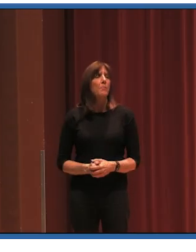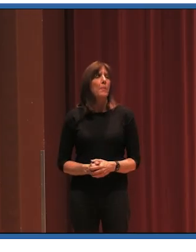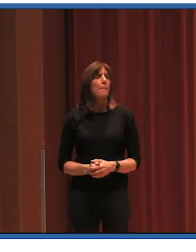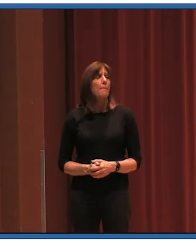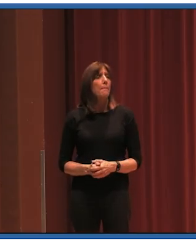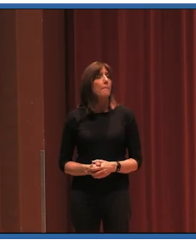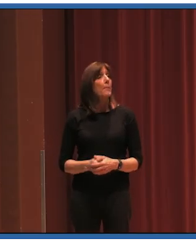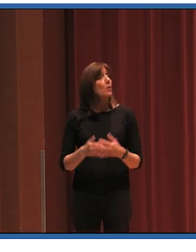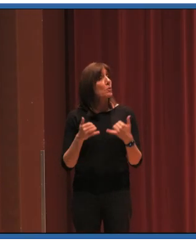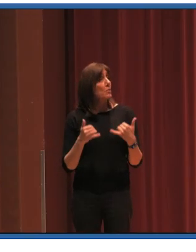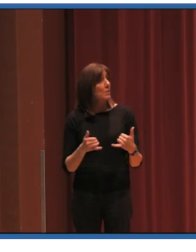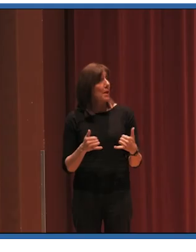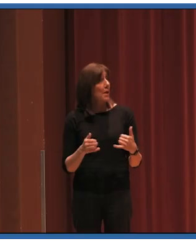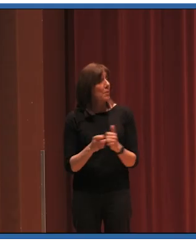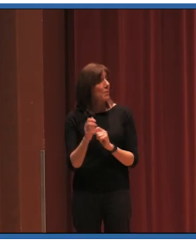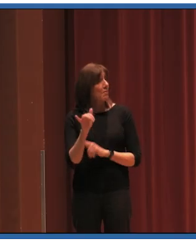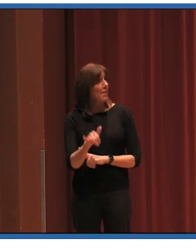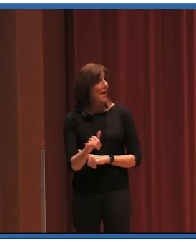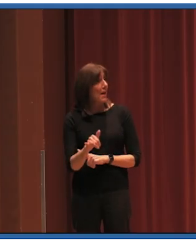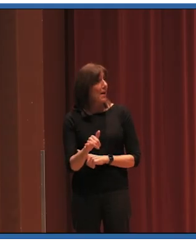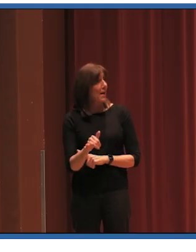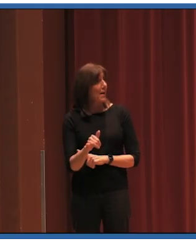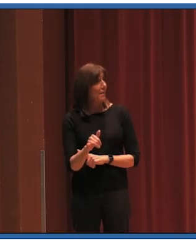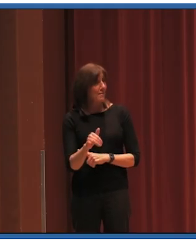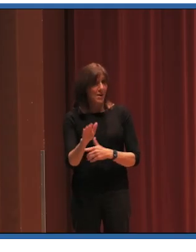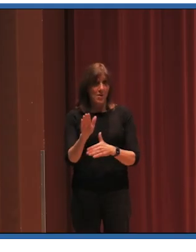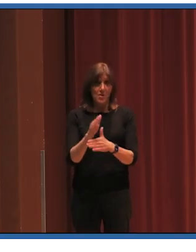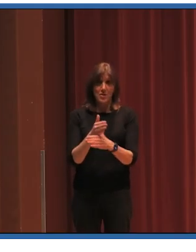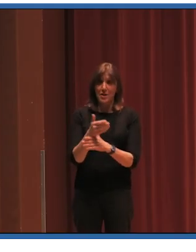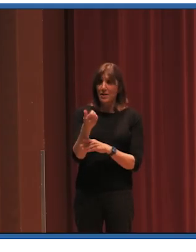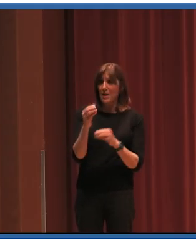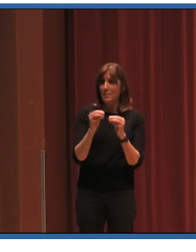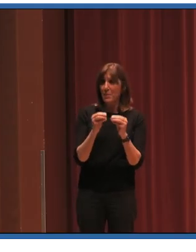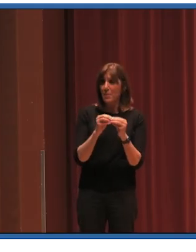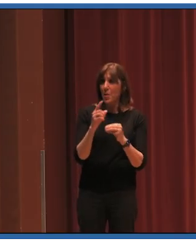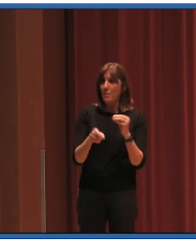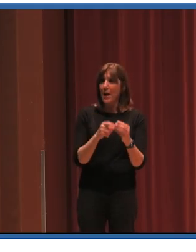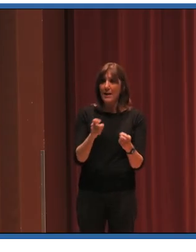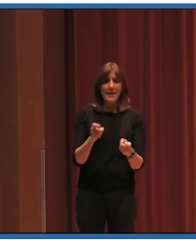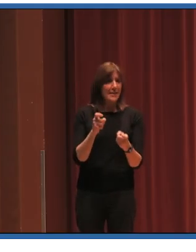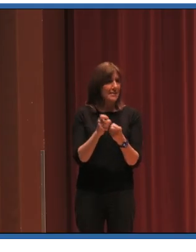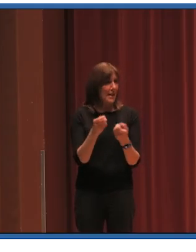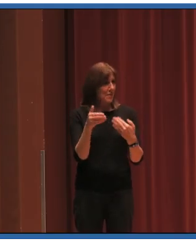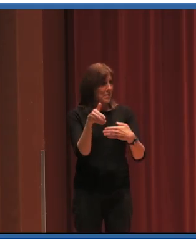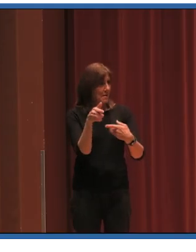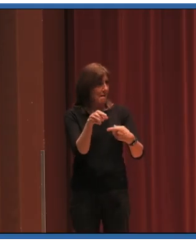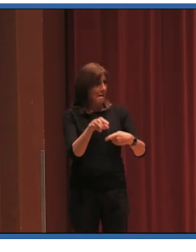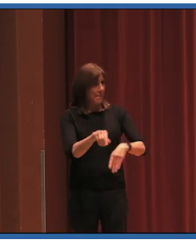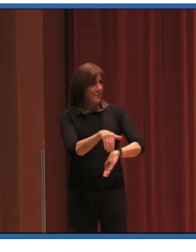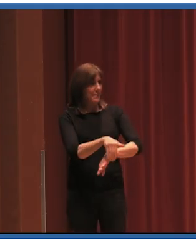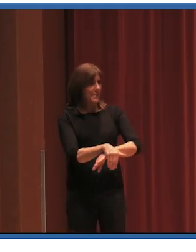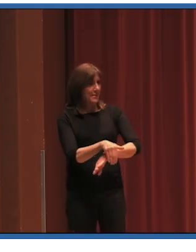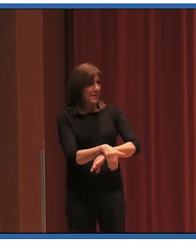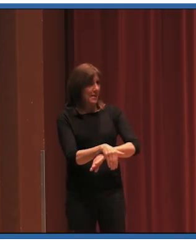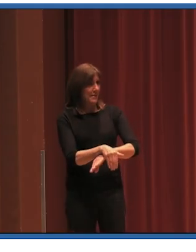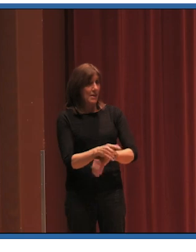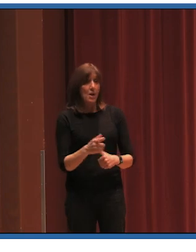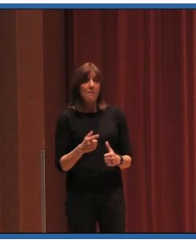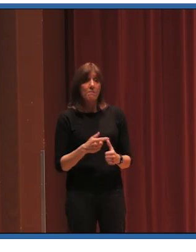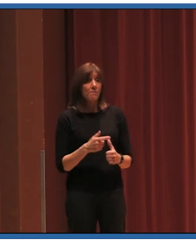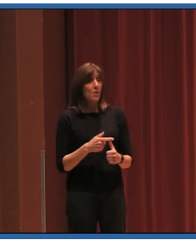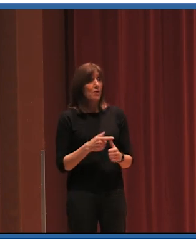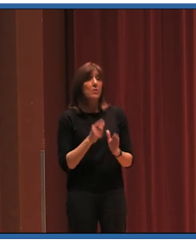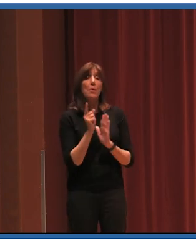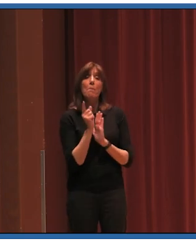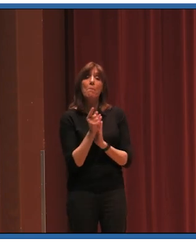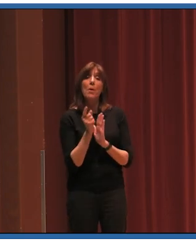With that, I want to share a little bit more about what exactly you're going to hear tonight. First, in a moment,